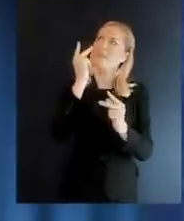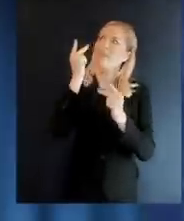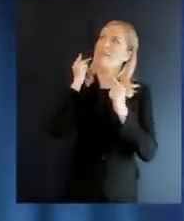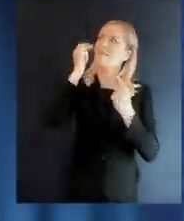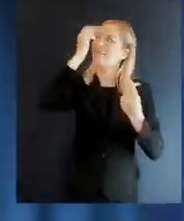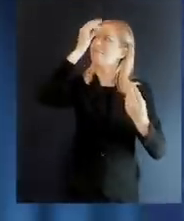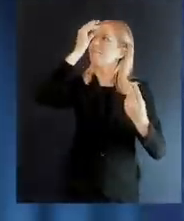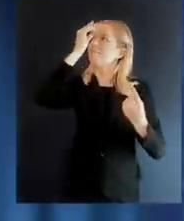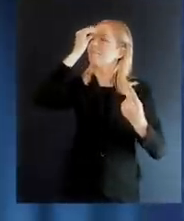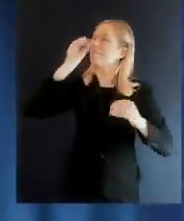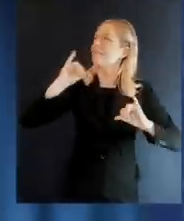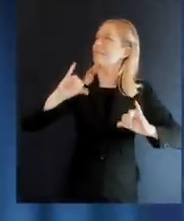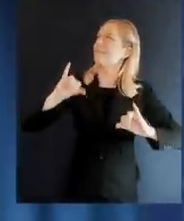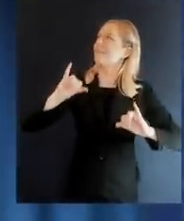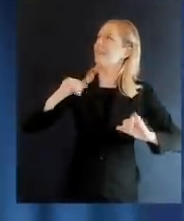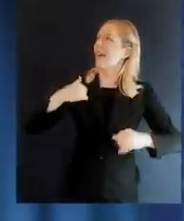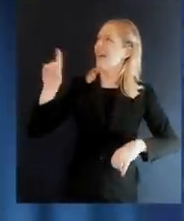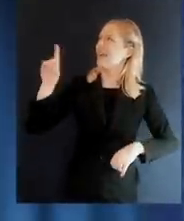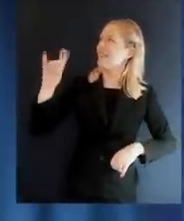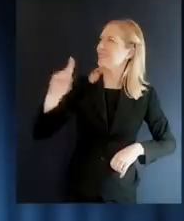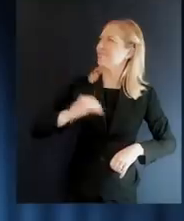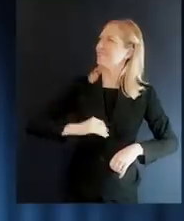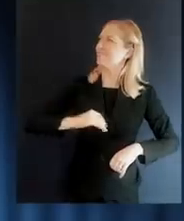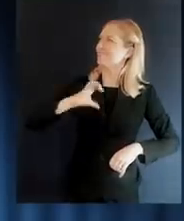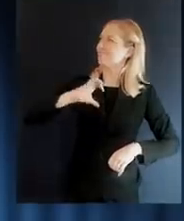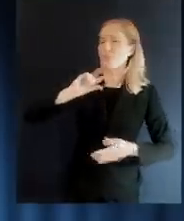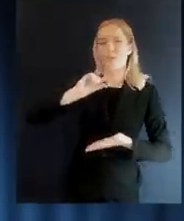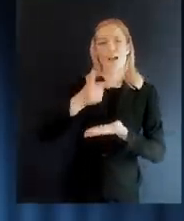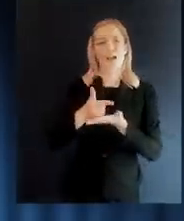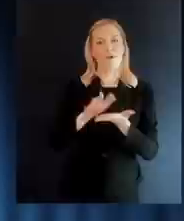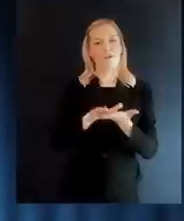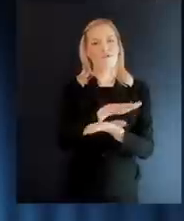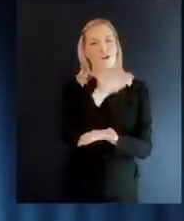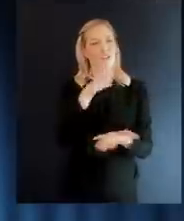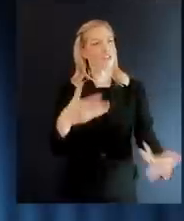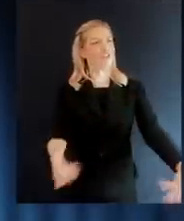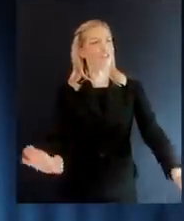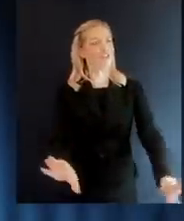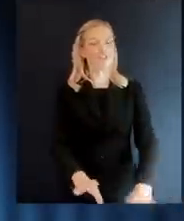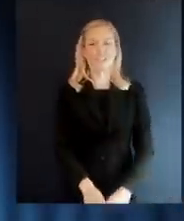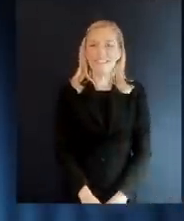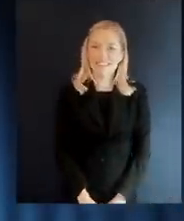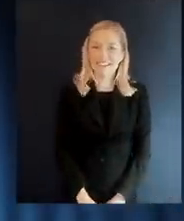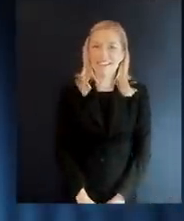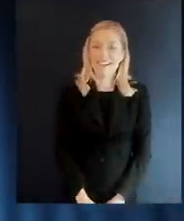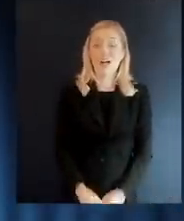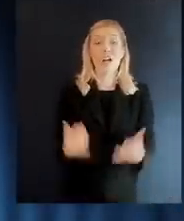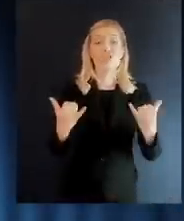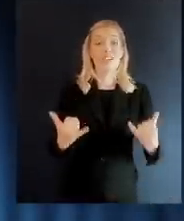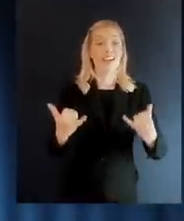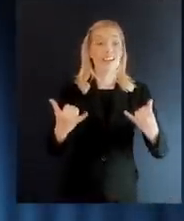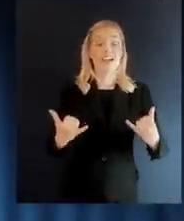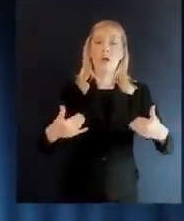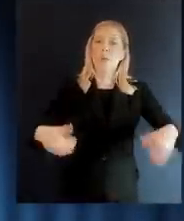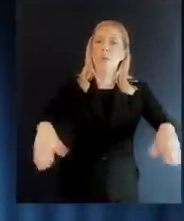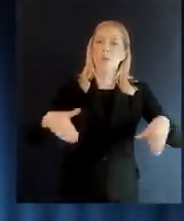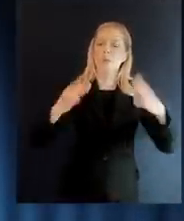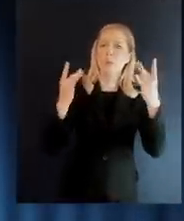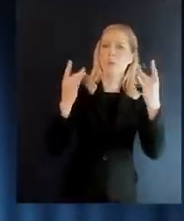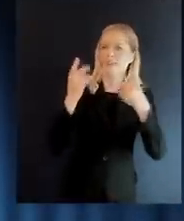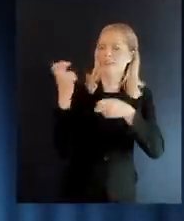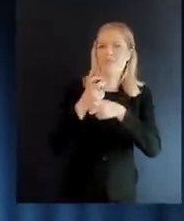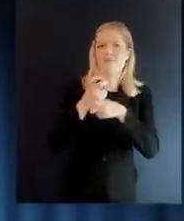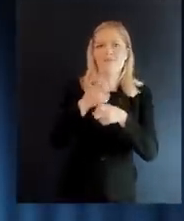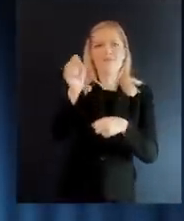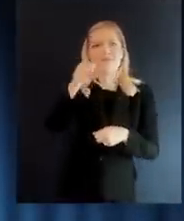are a college graduate. Spread light in these challenging times and beyond. Start